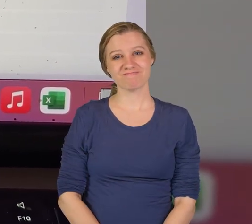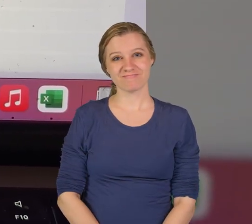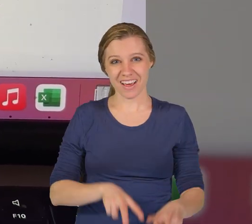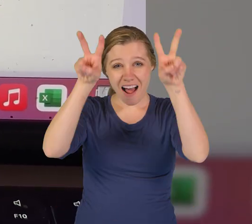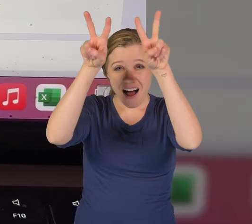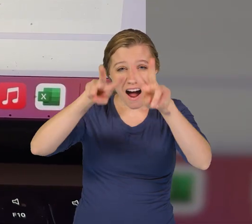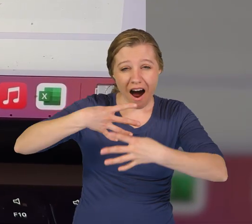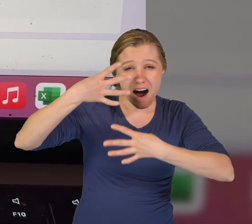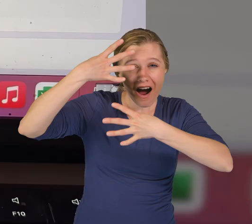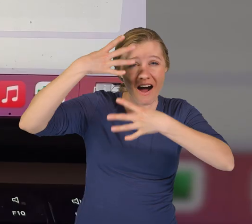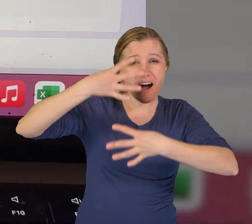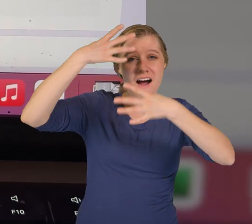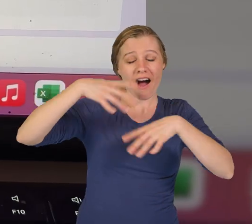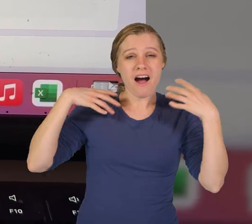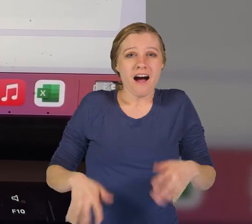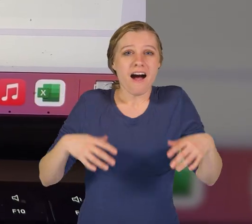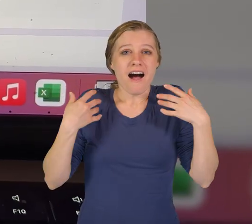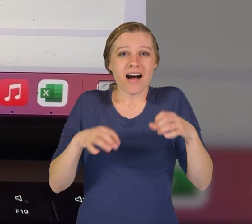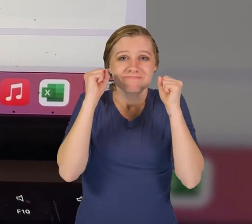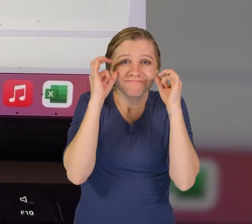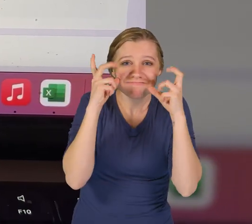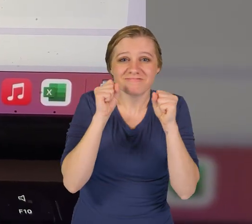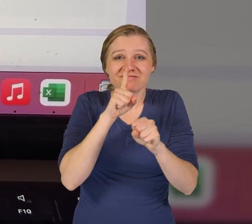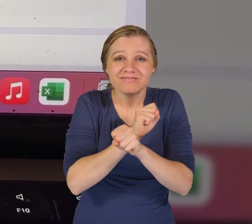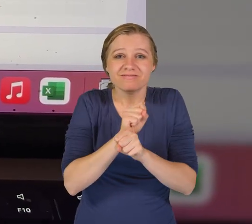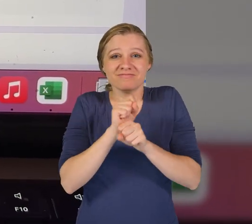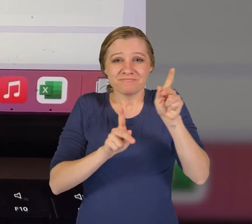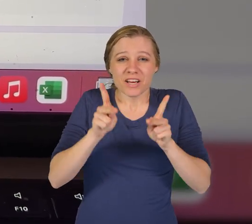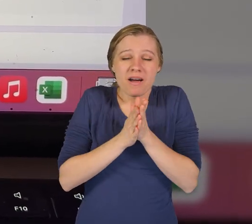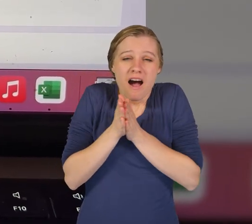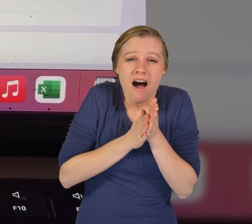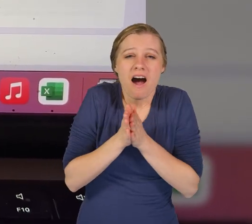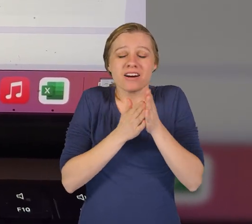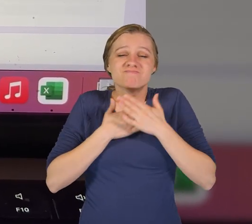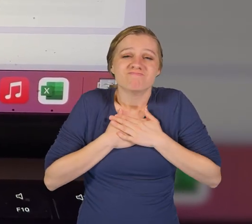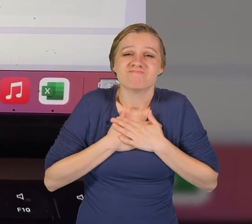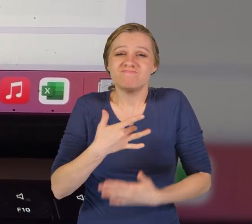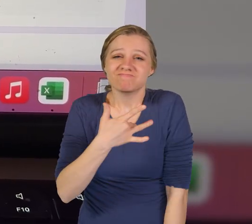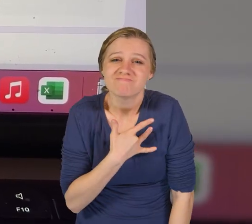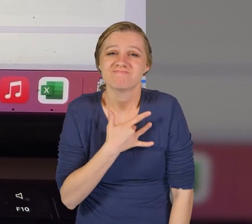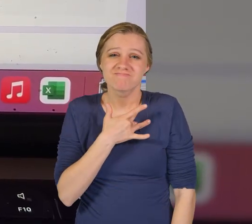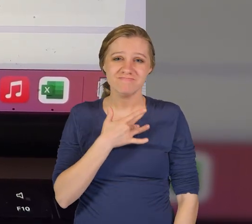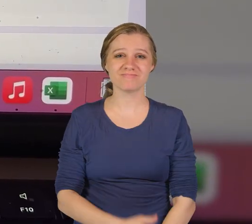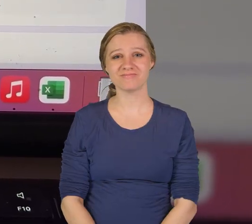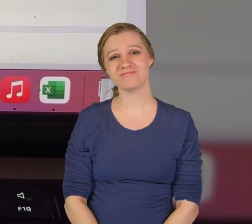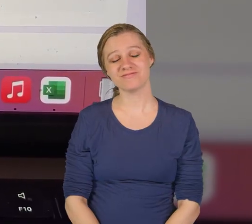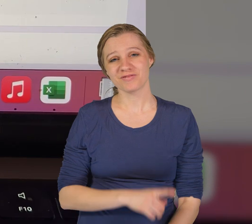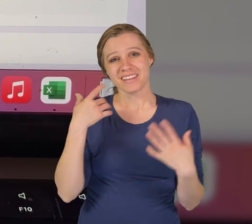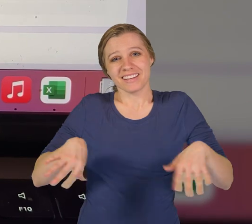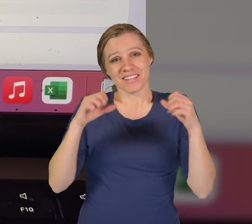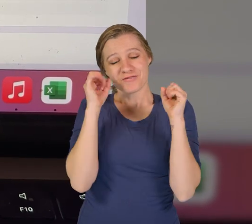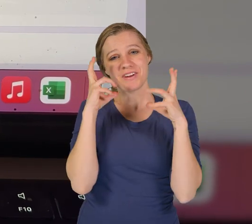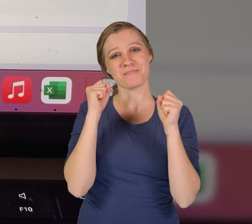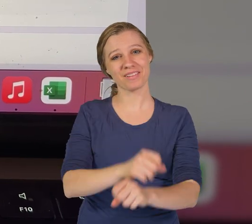9,557 wishes. Look at these. Look how absolutely sweet and